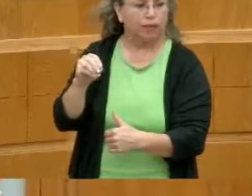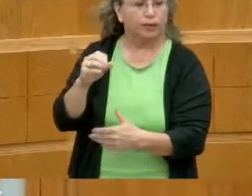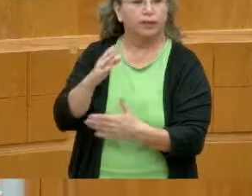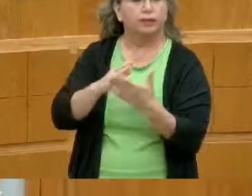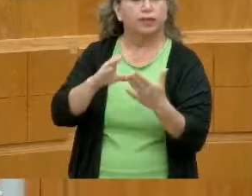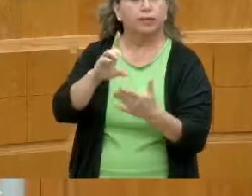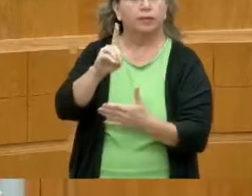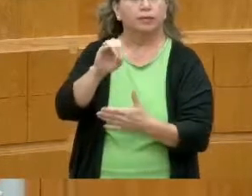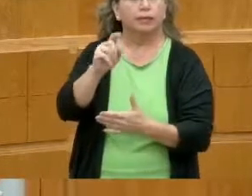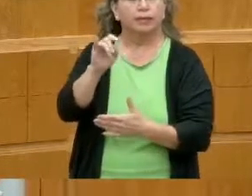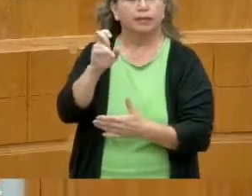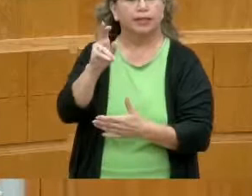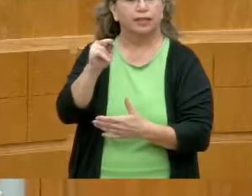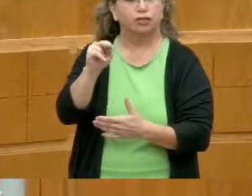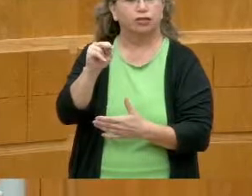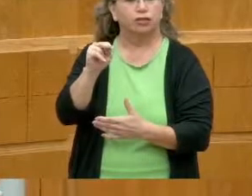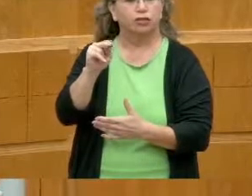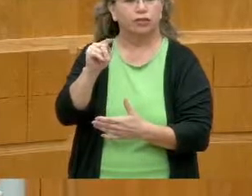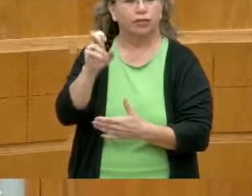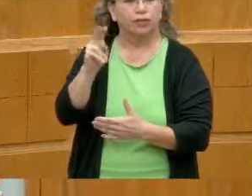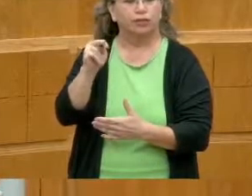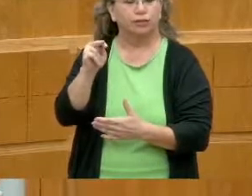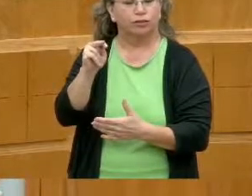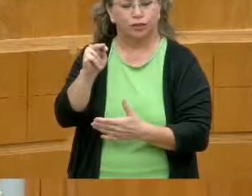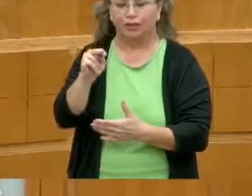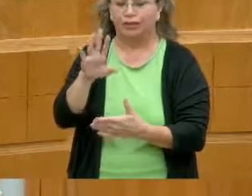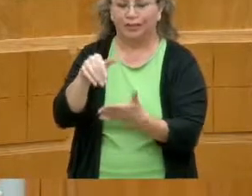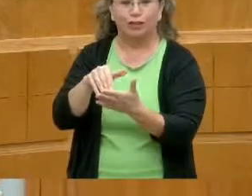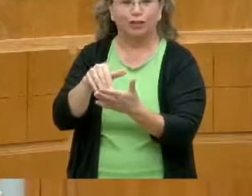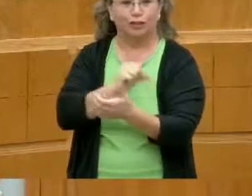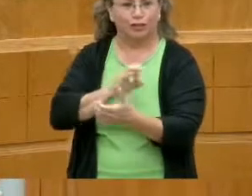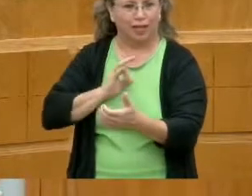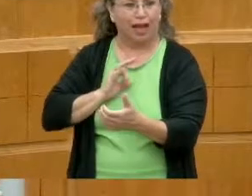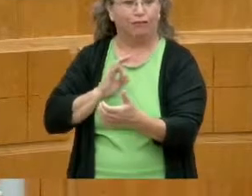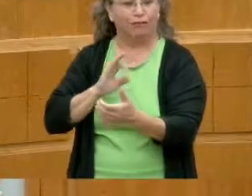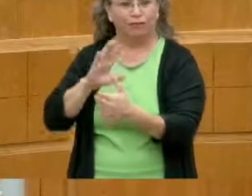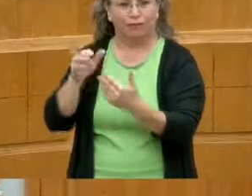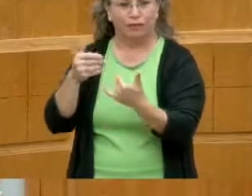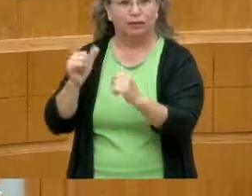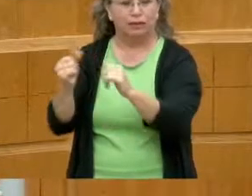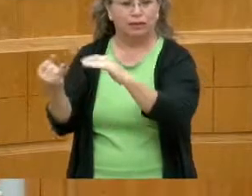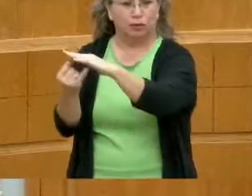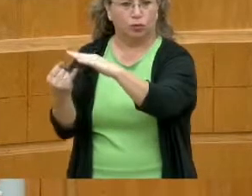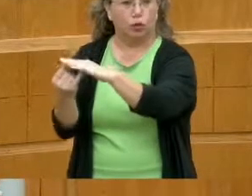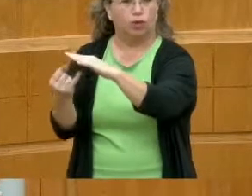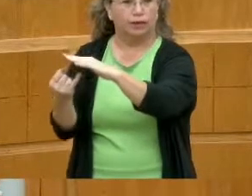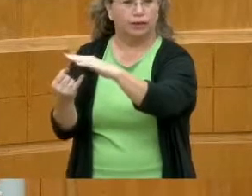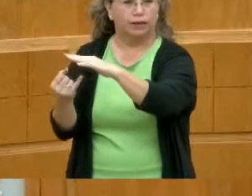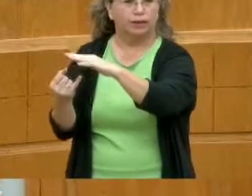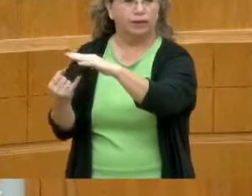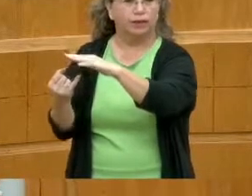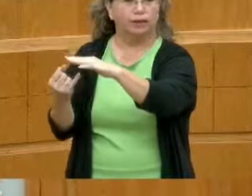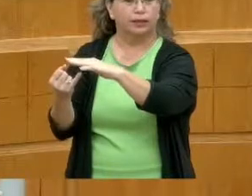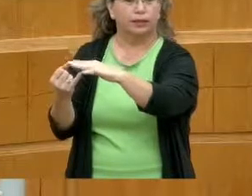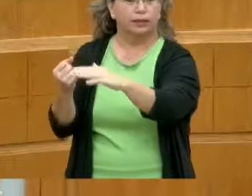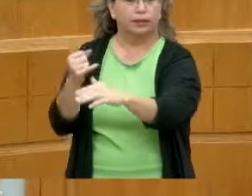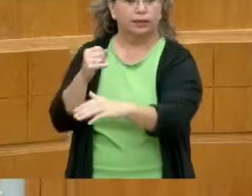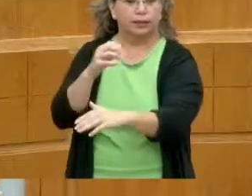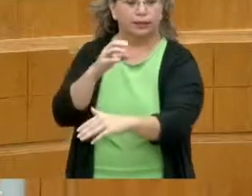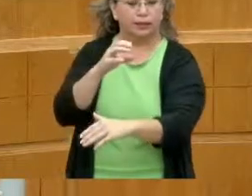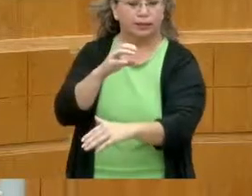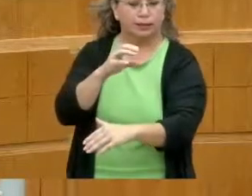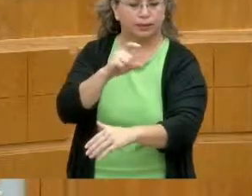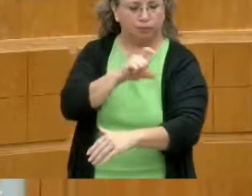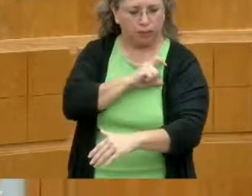detention center staff. And that my next question was how the Yeah. CCPD officer. Yeah, the CCPD officers and the detention center staff,